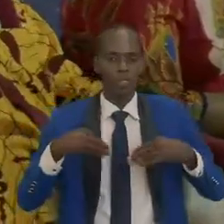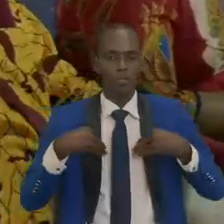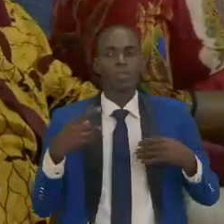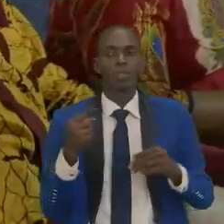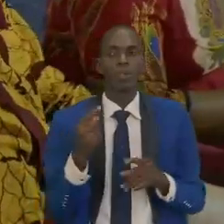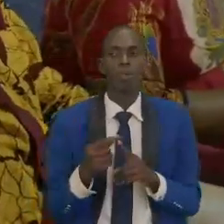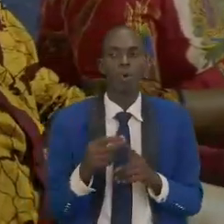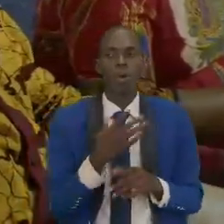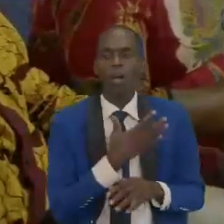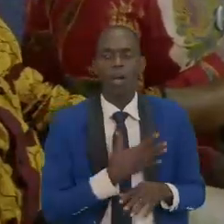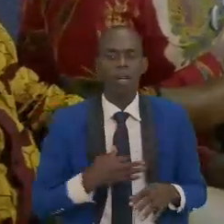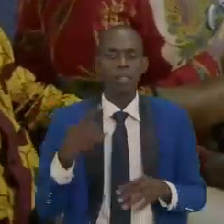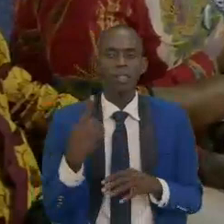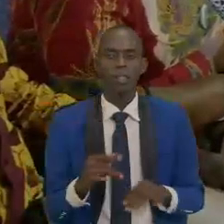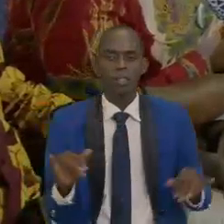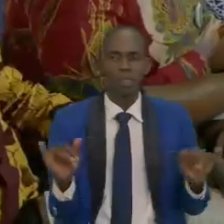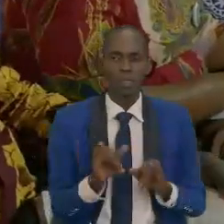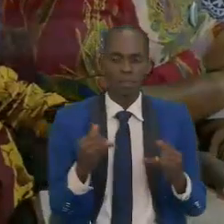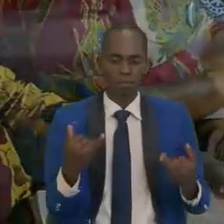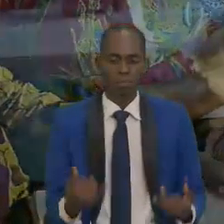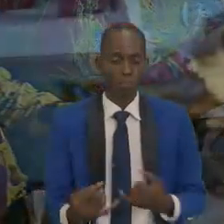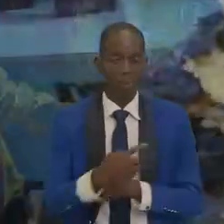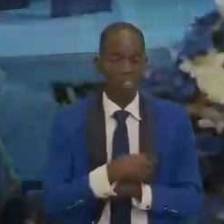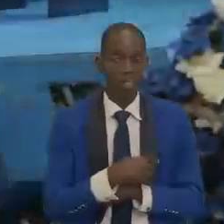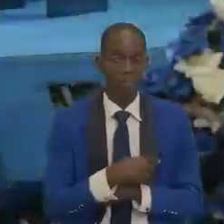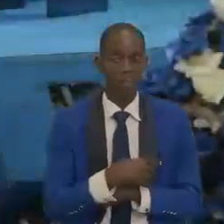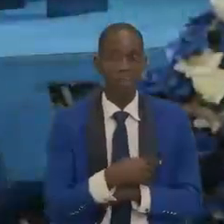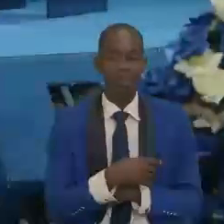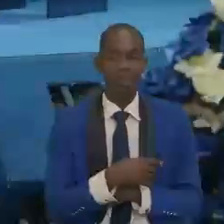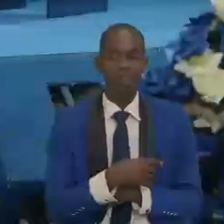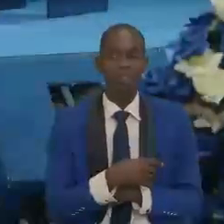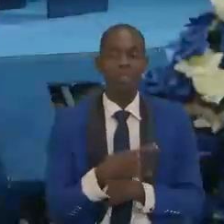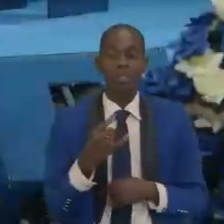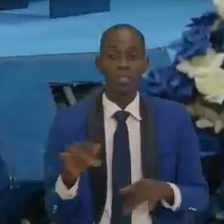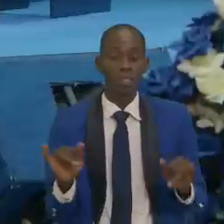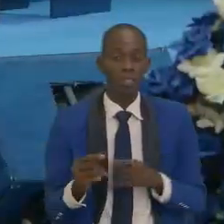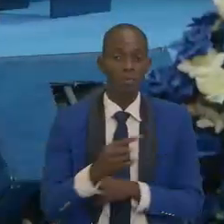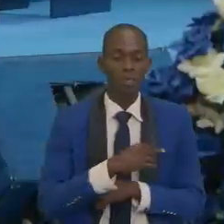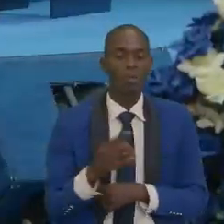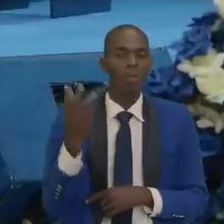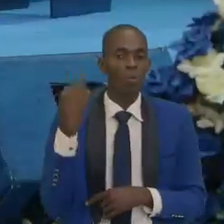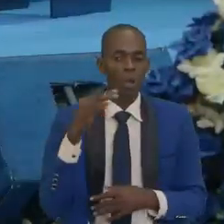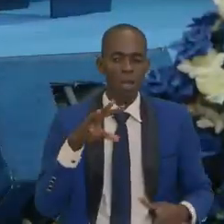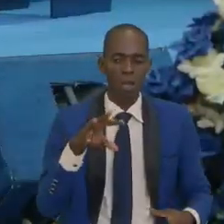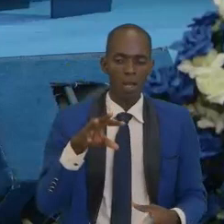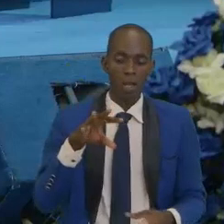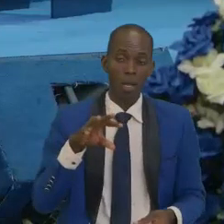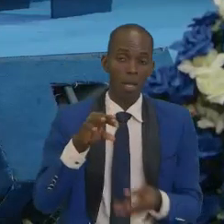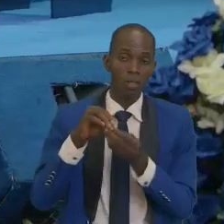the same day, there were added unto them about